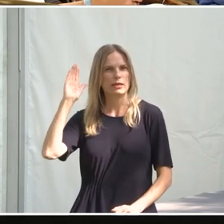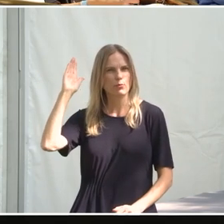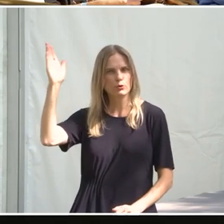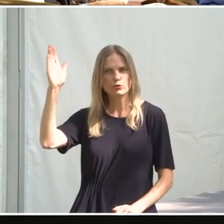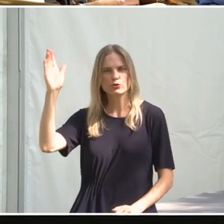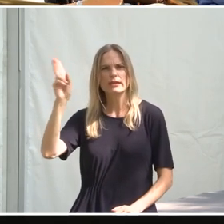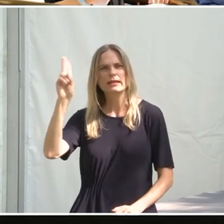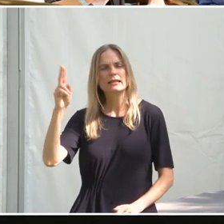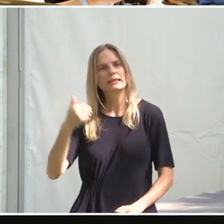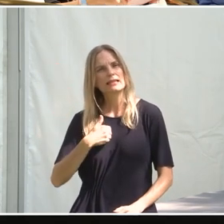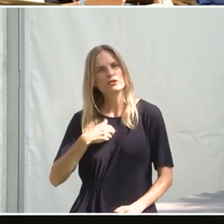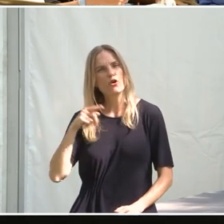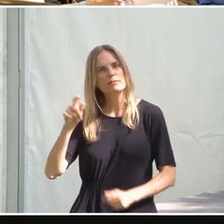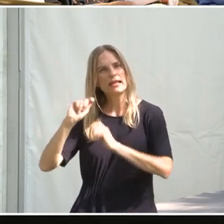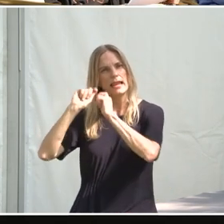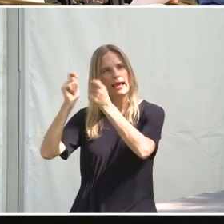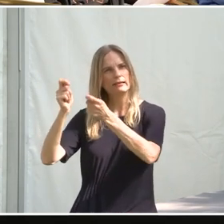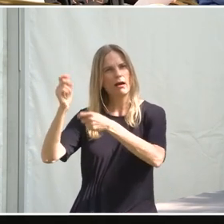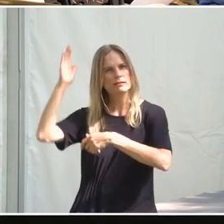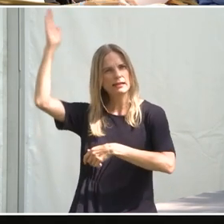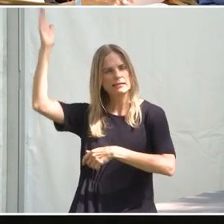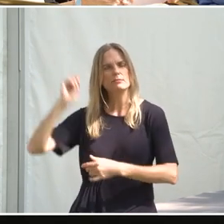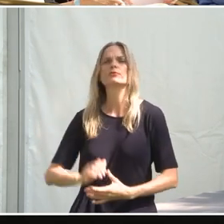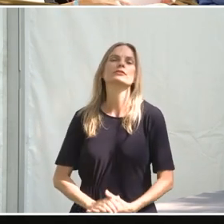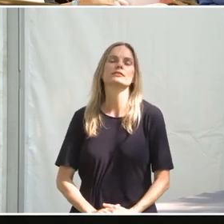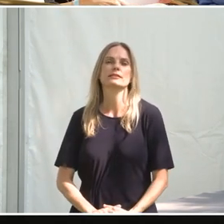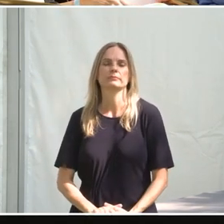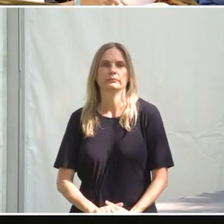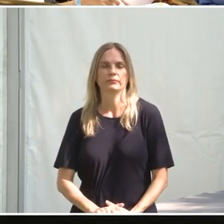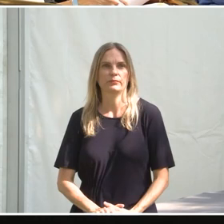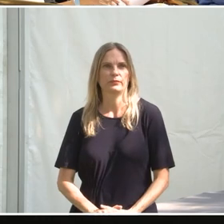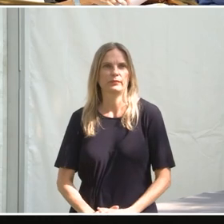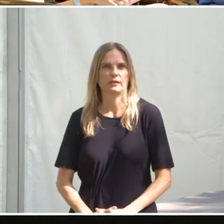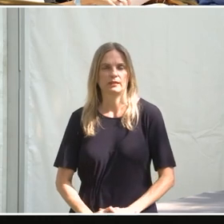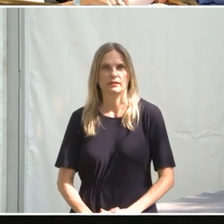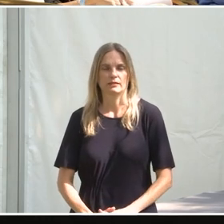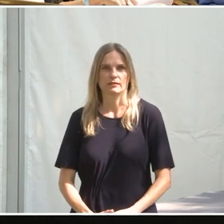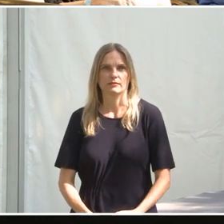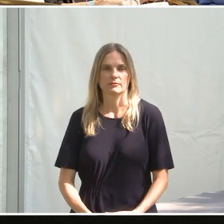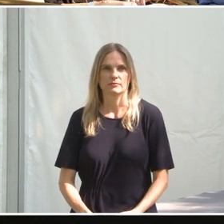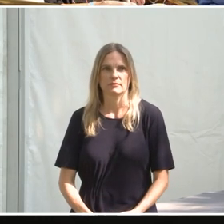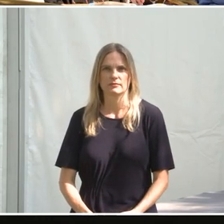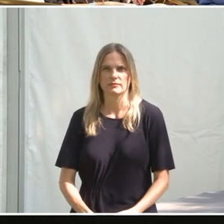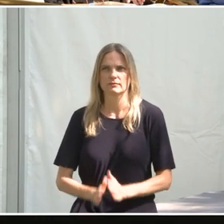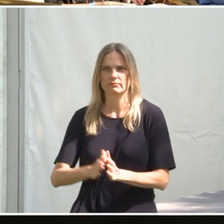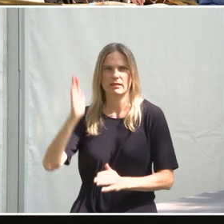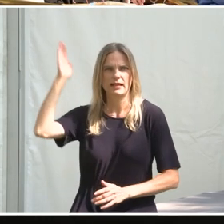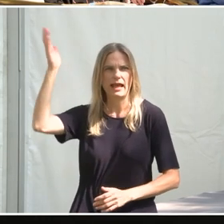would like to vote for Dina's question to go to the Norway Democracy Festival? Show of